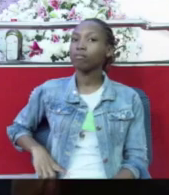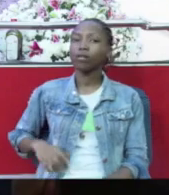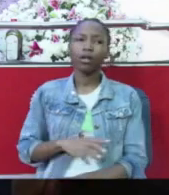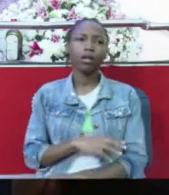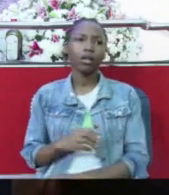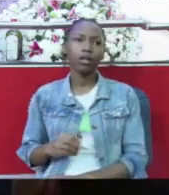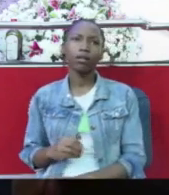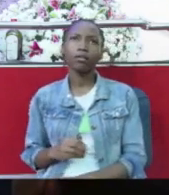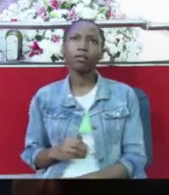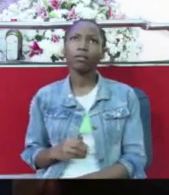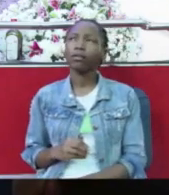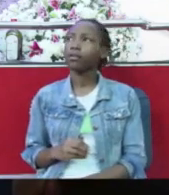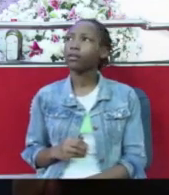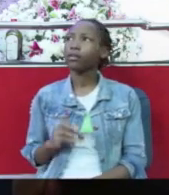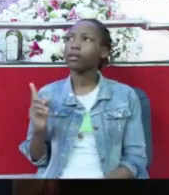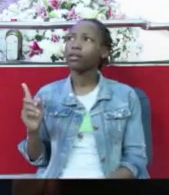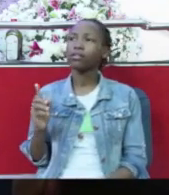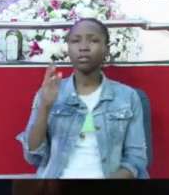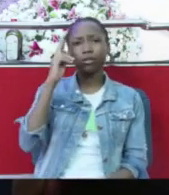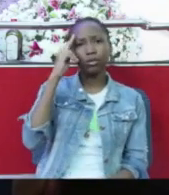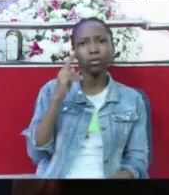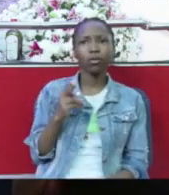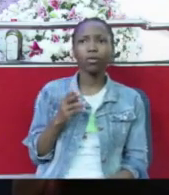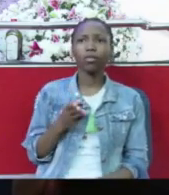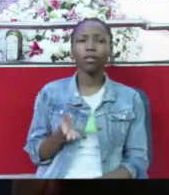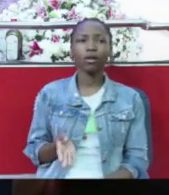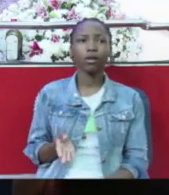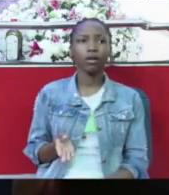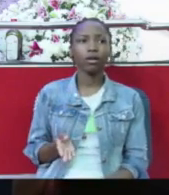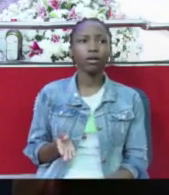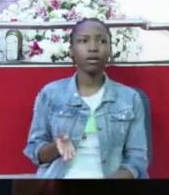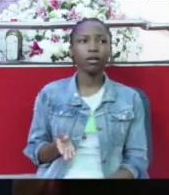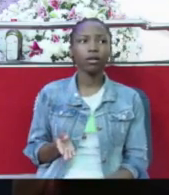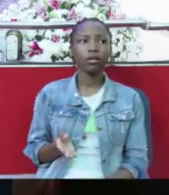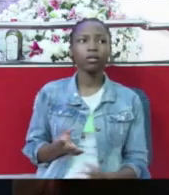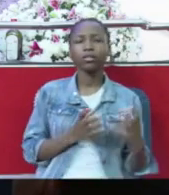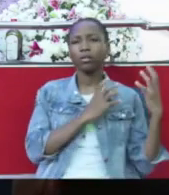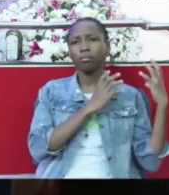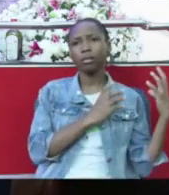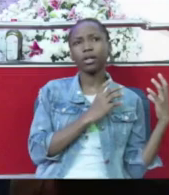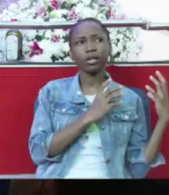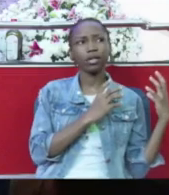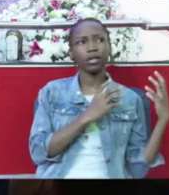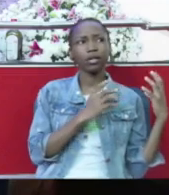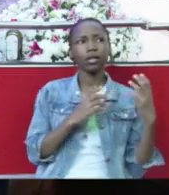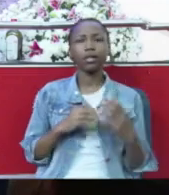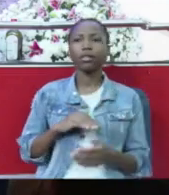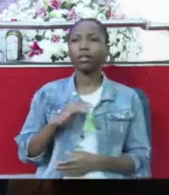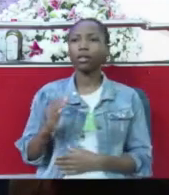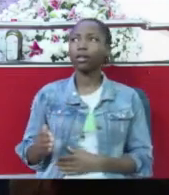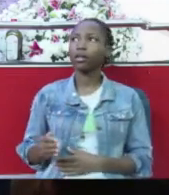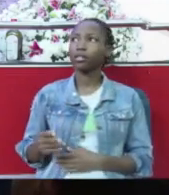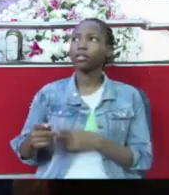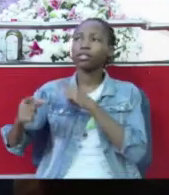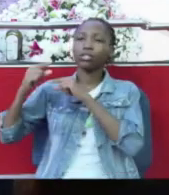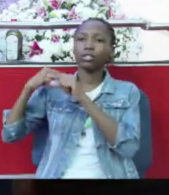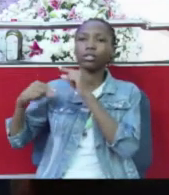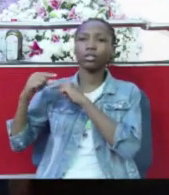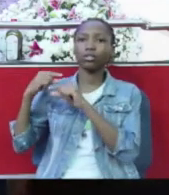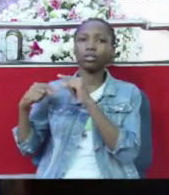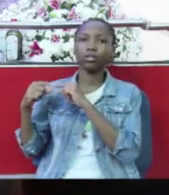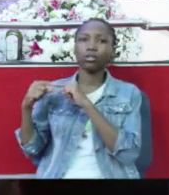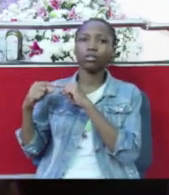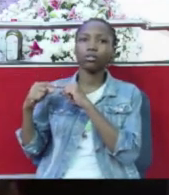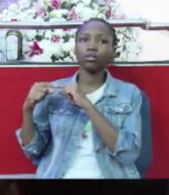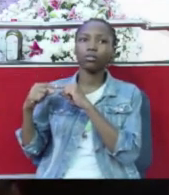there, please can we not burden the next generation tusiwaekeze mizigo kizazi kijacho with what worked for us, kile ambacho kilifanyika